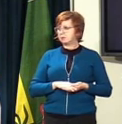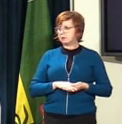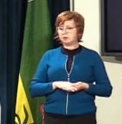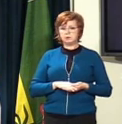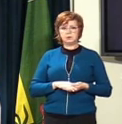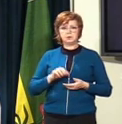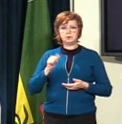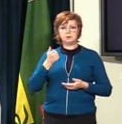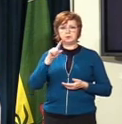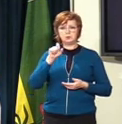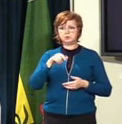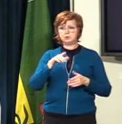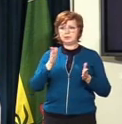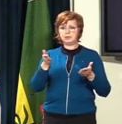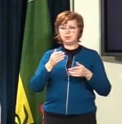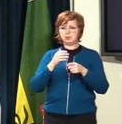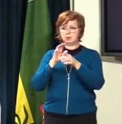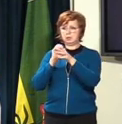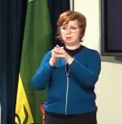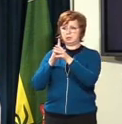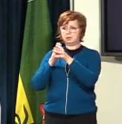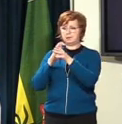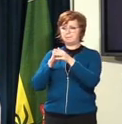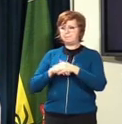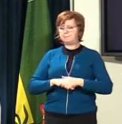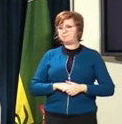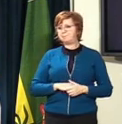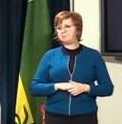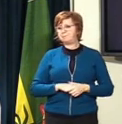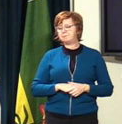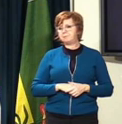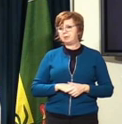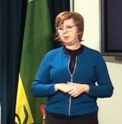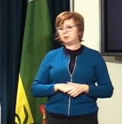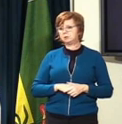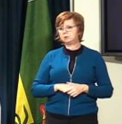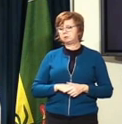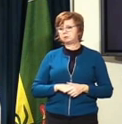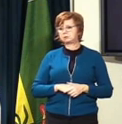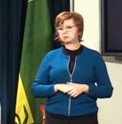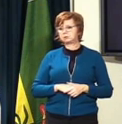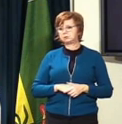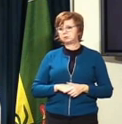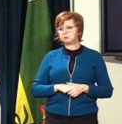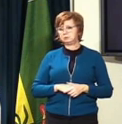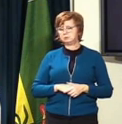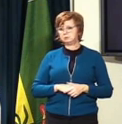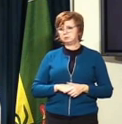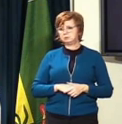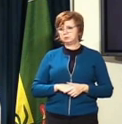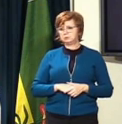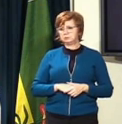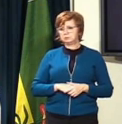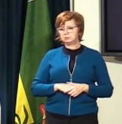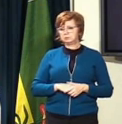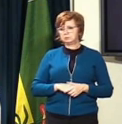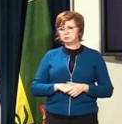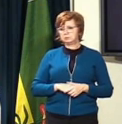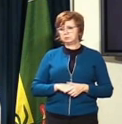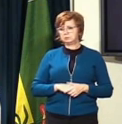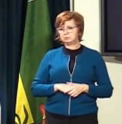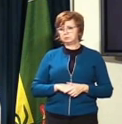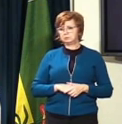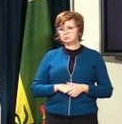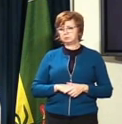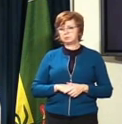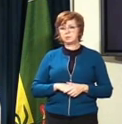Another question in the room? What's being done to help testing, and specifically people that maybe don't have access to get